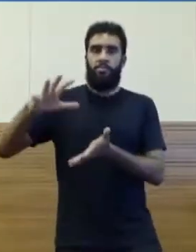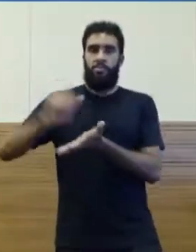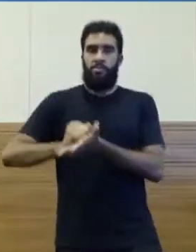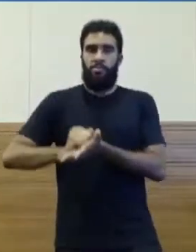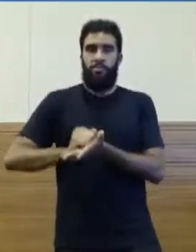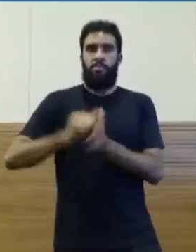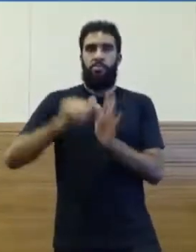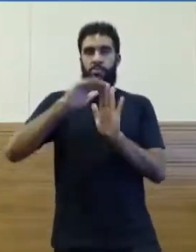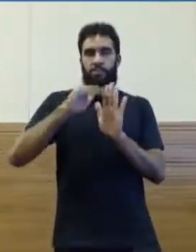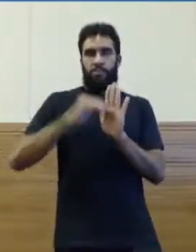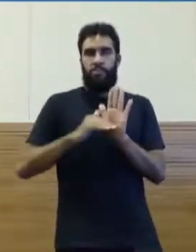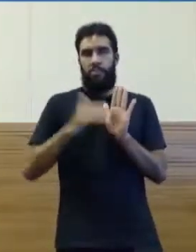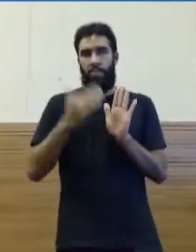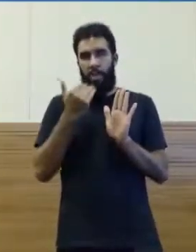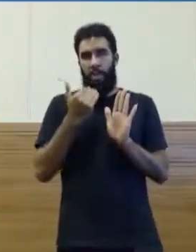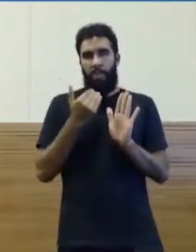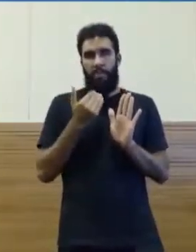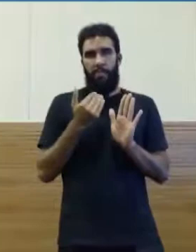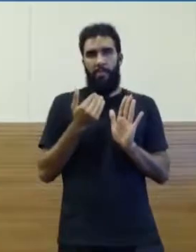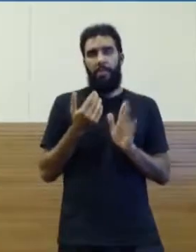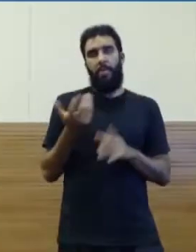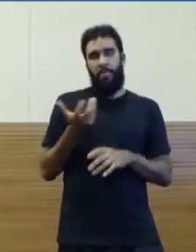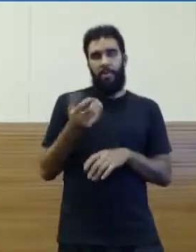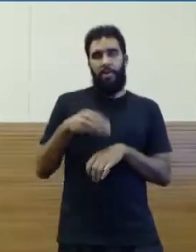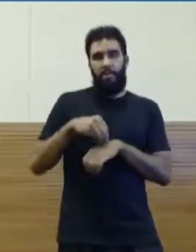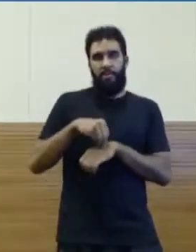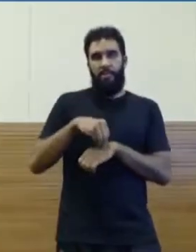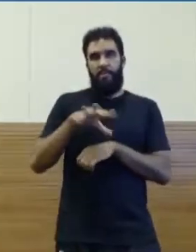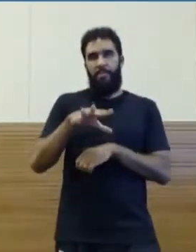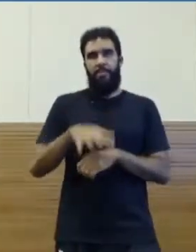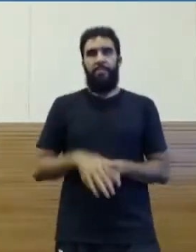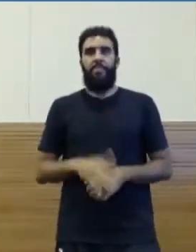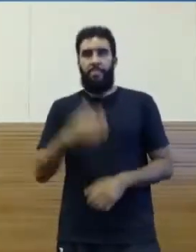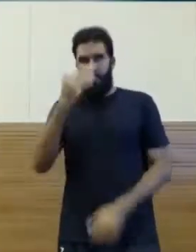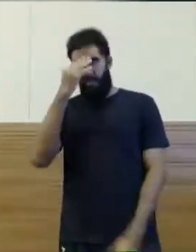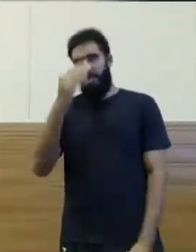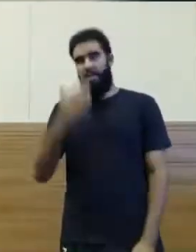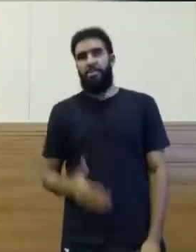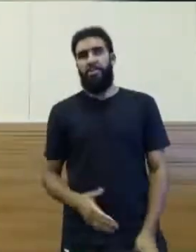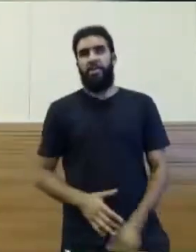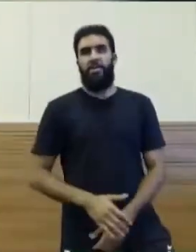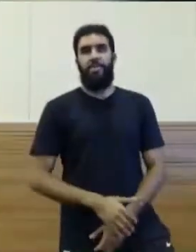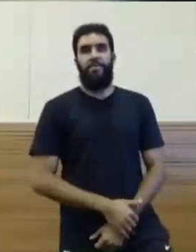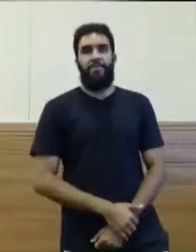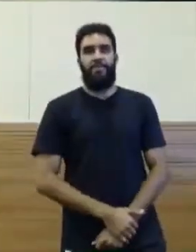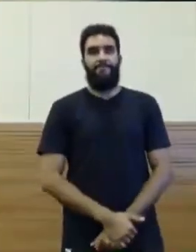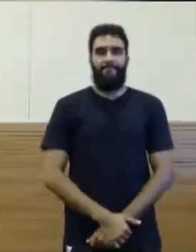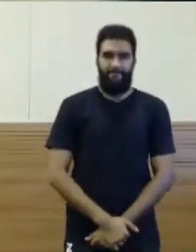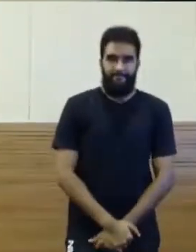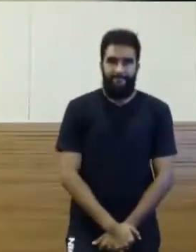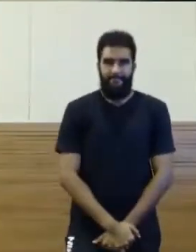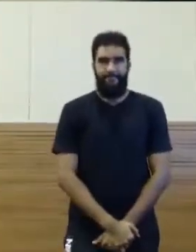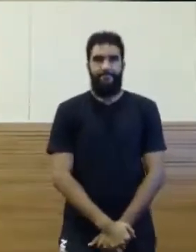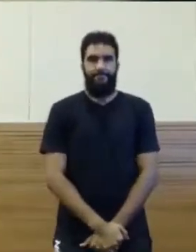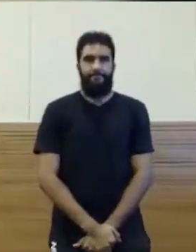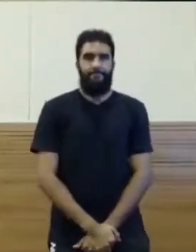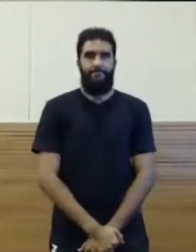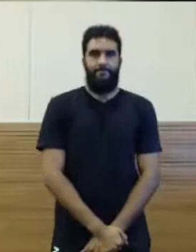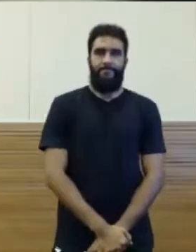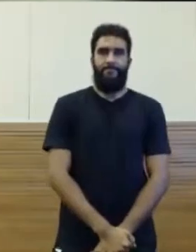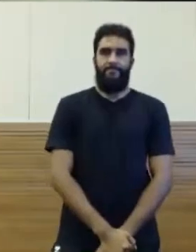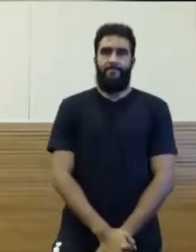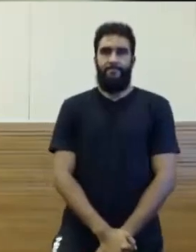evaluation. And that's the one I'd like to collaborate. Thank you very much. Sí, creo